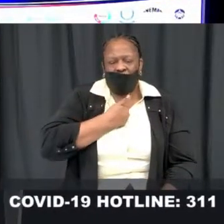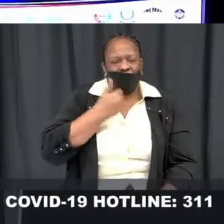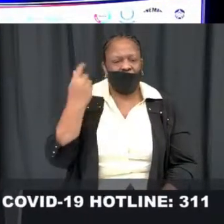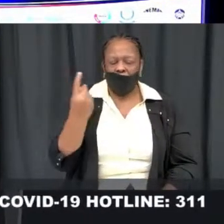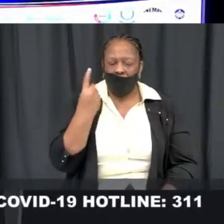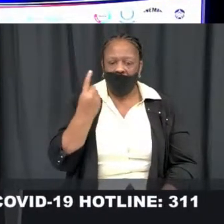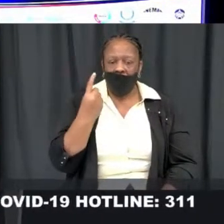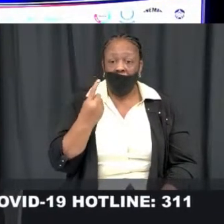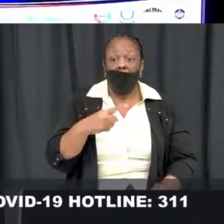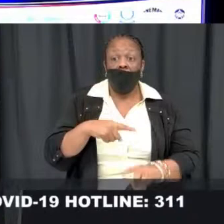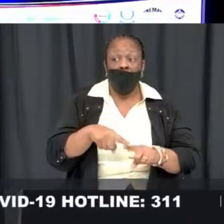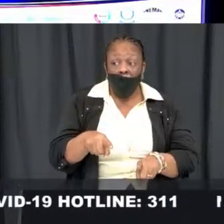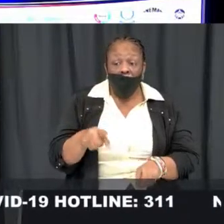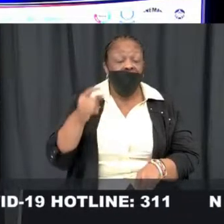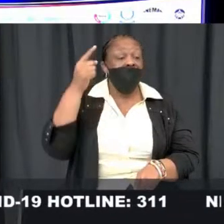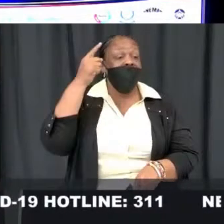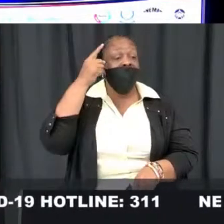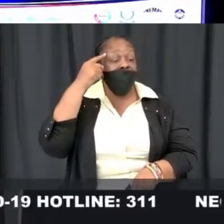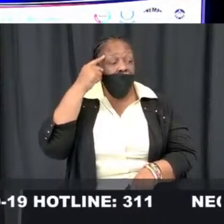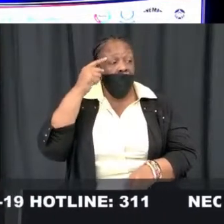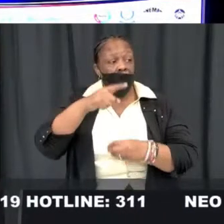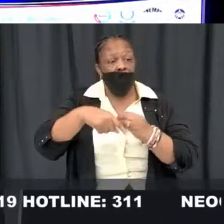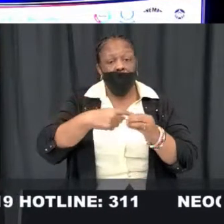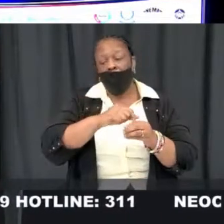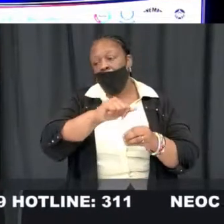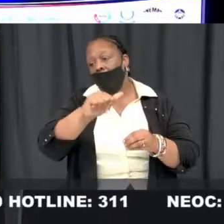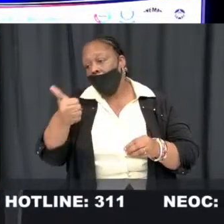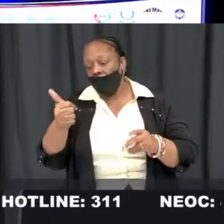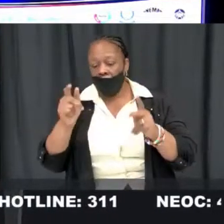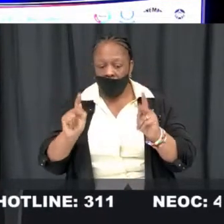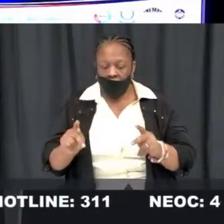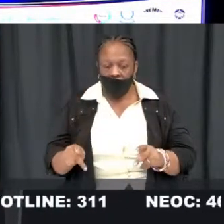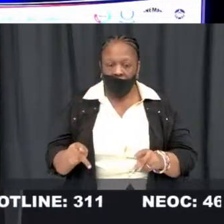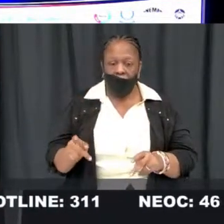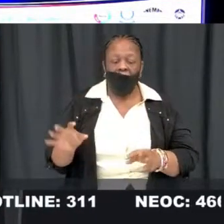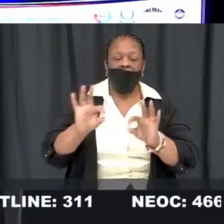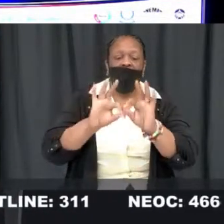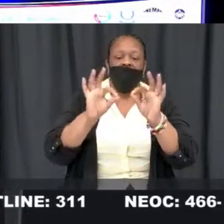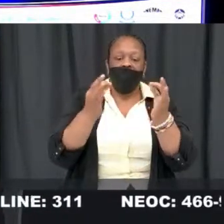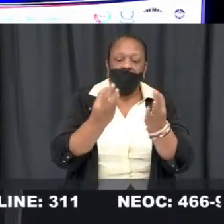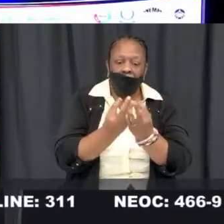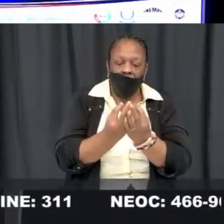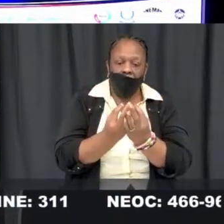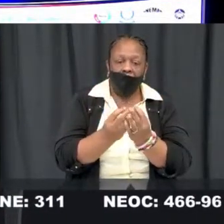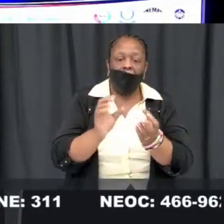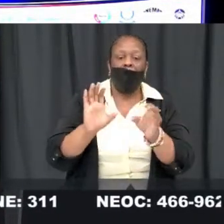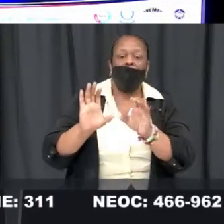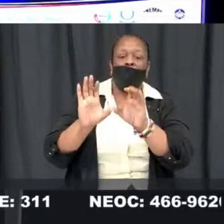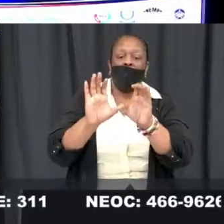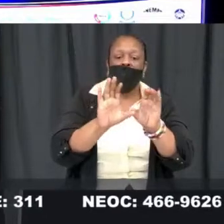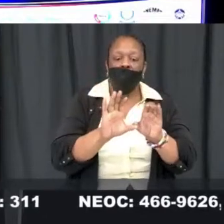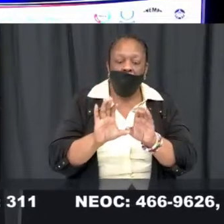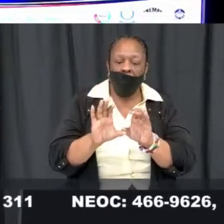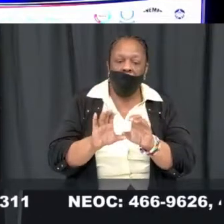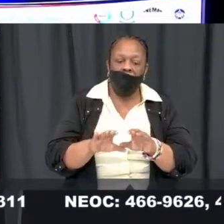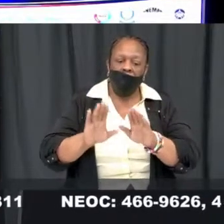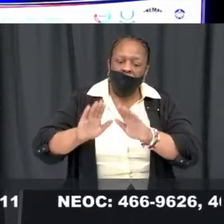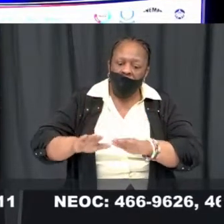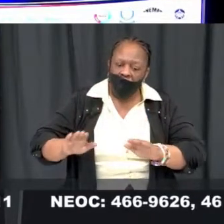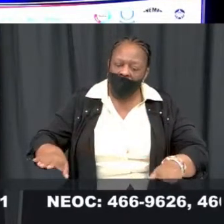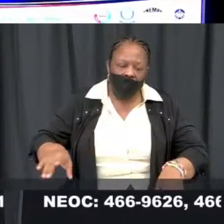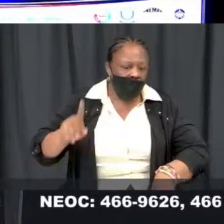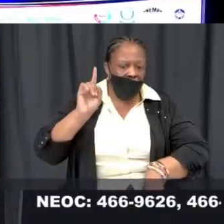but it's about a whole group. Our family, loved ones, community, the children who can't